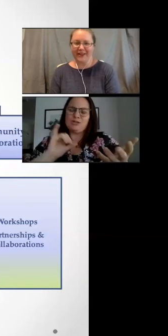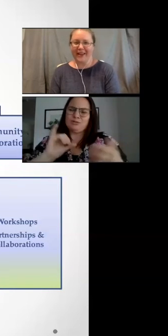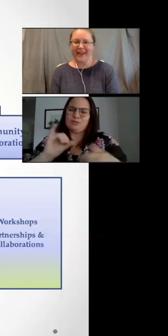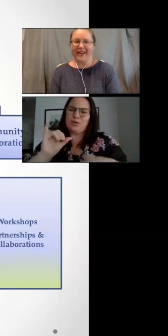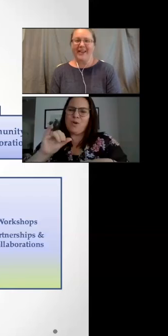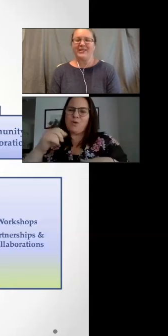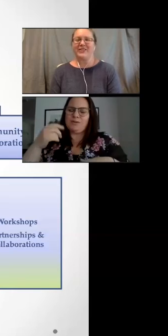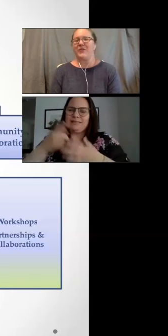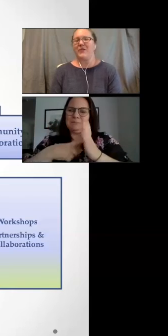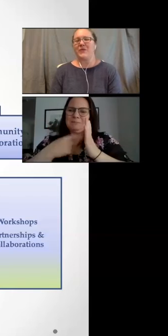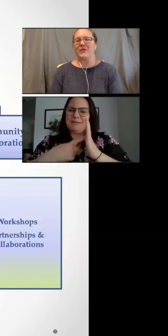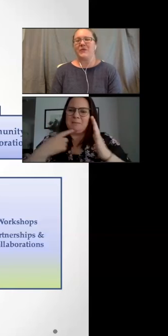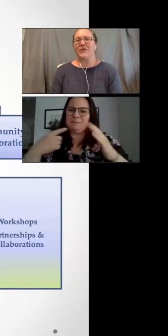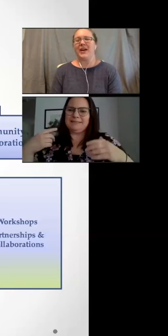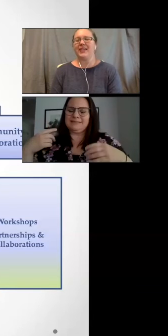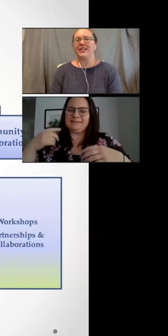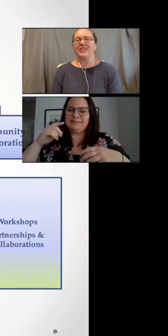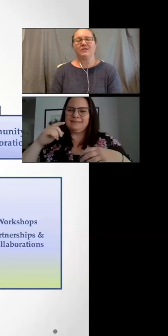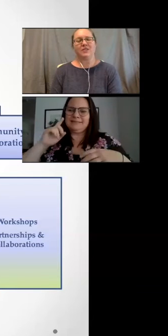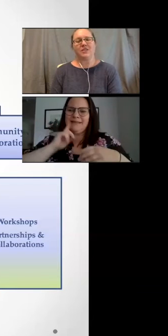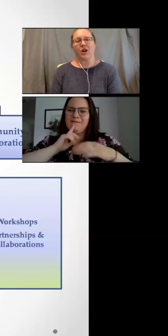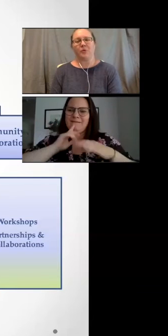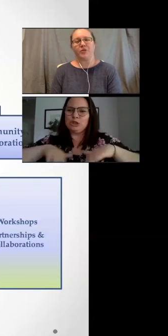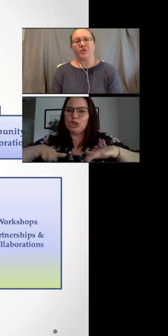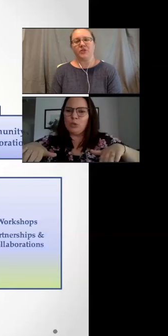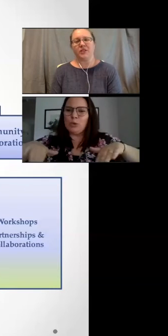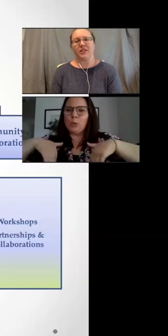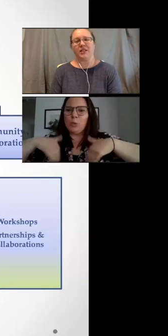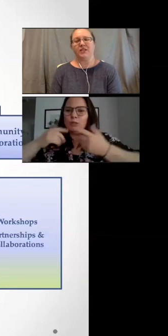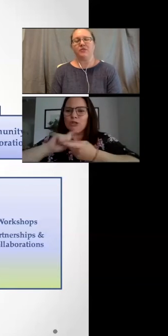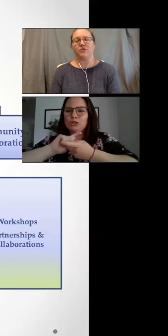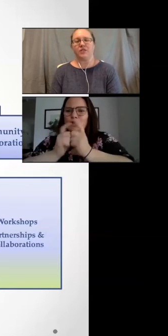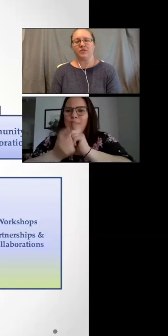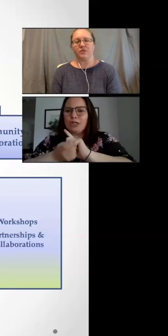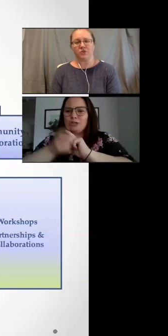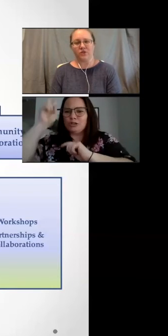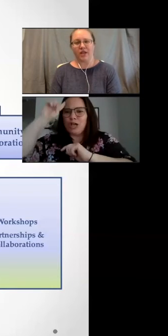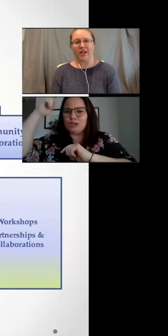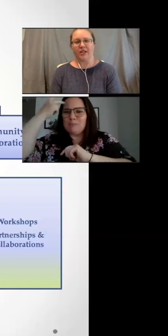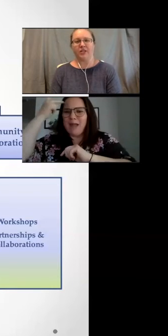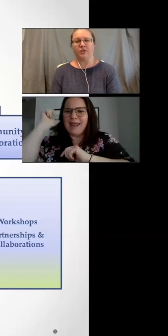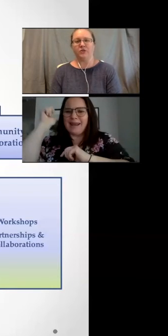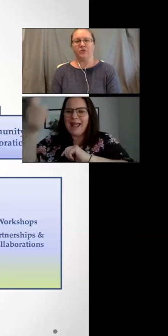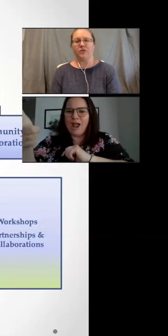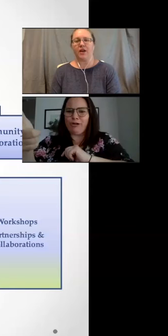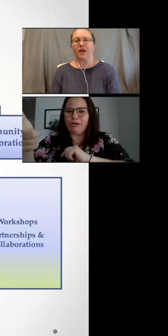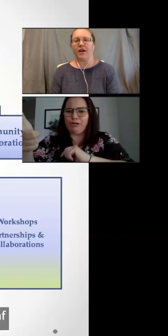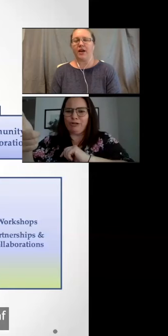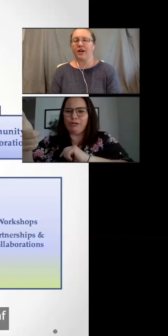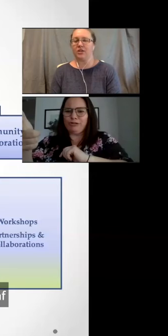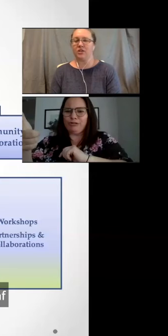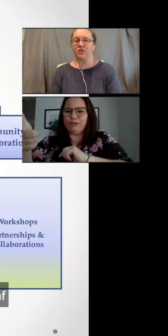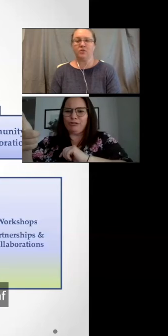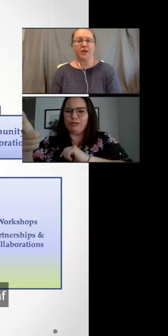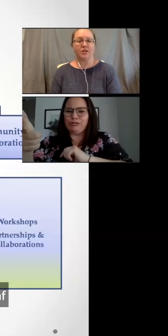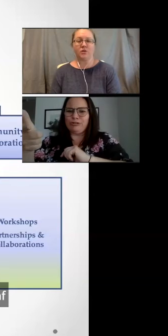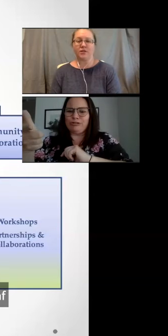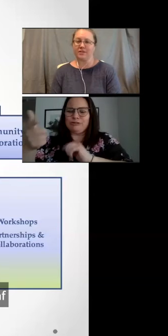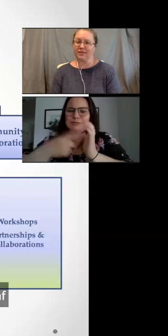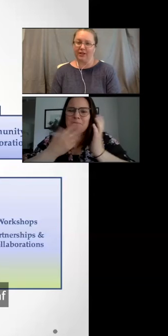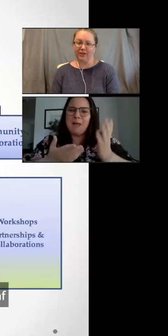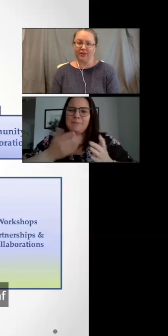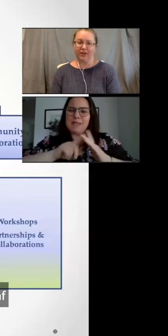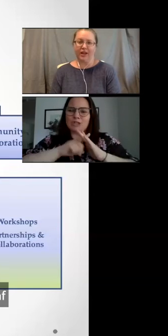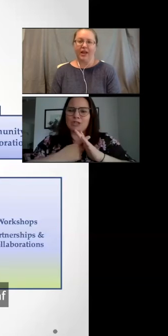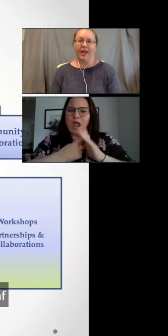anyway. So it just gives us the opportunity for deaf children and youth to make